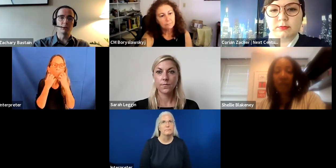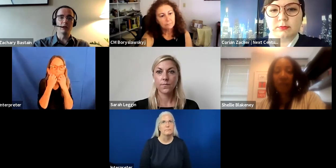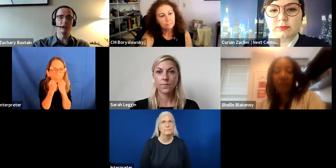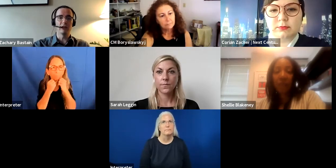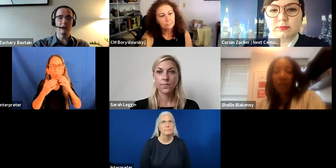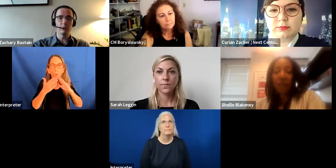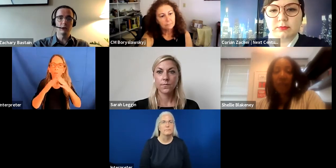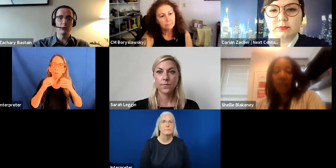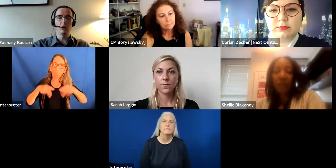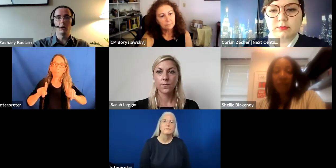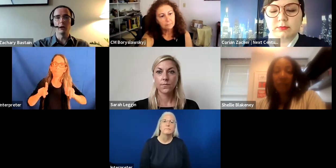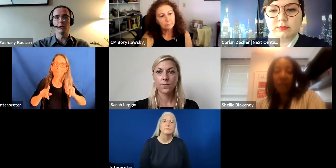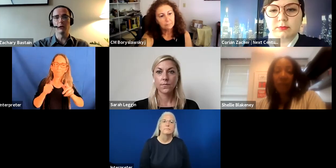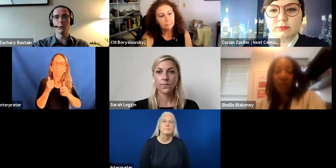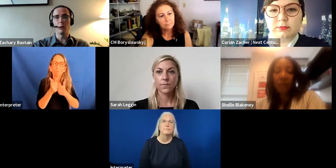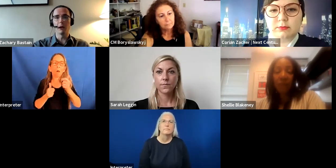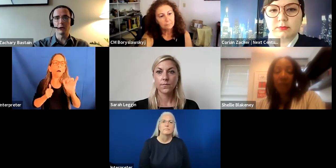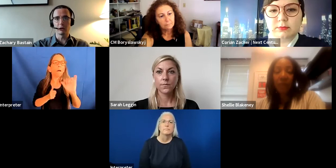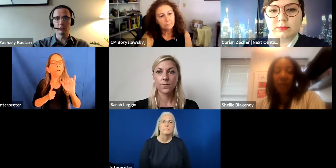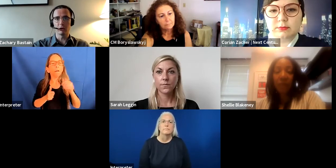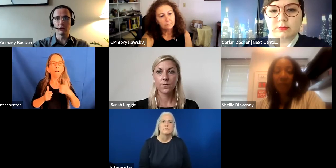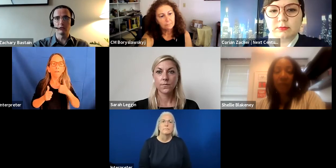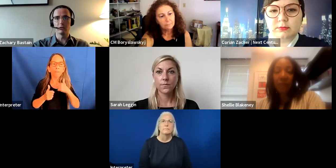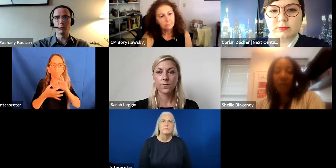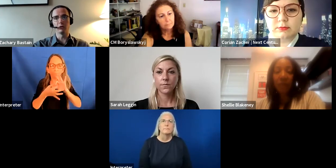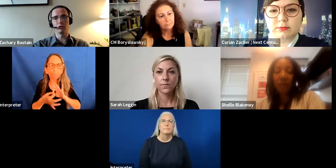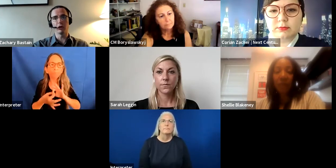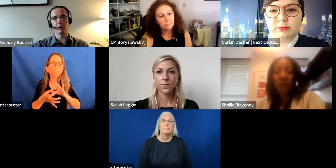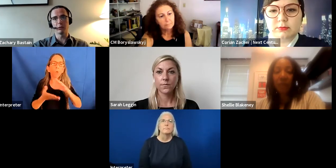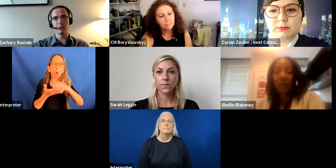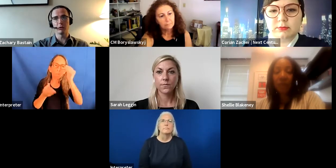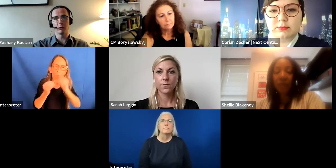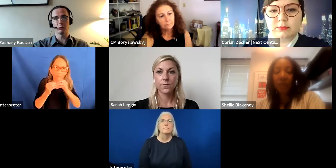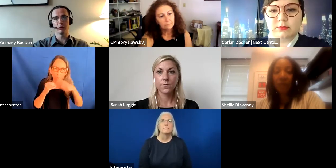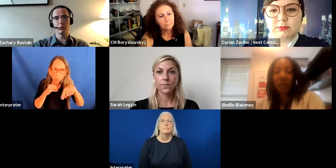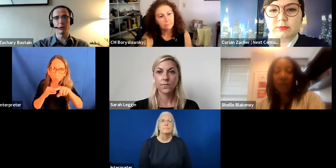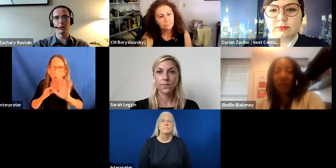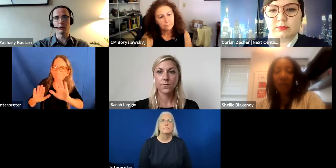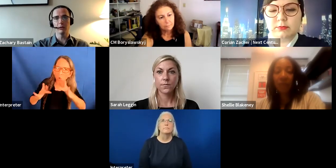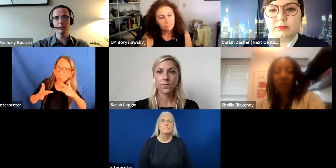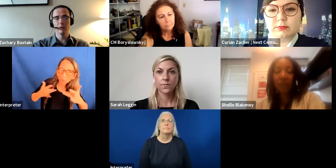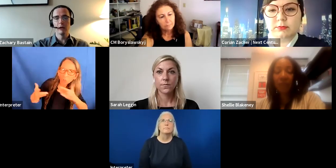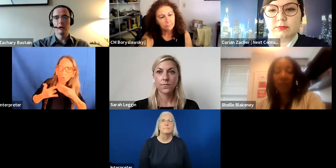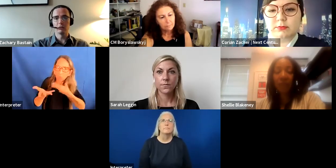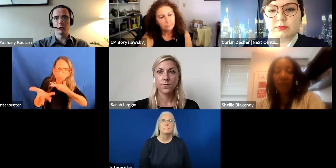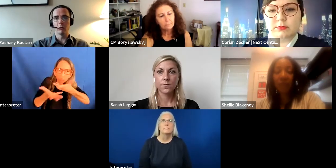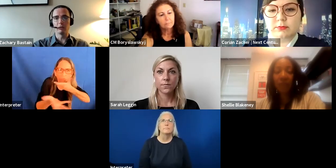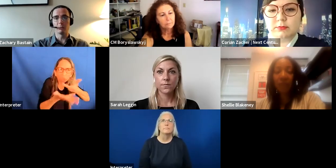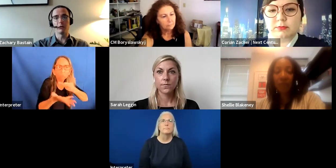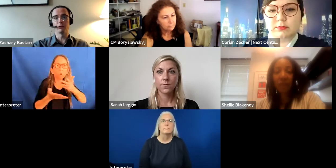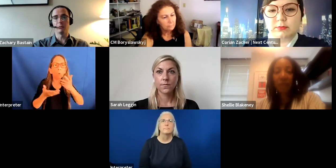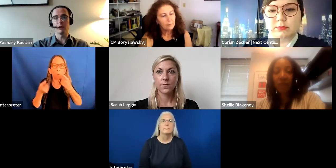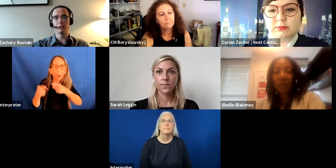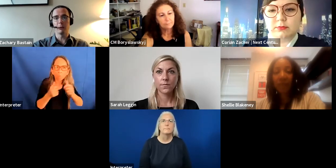foremost as a way to connect with you, a way to learn more about your concerns, a way to share information about what's going on with us. So